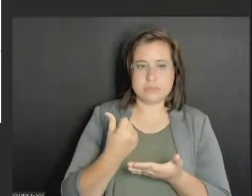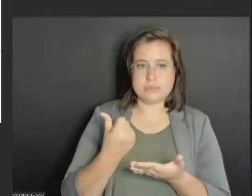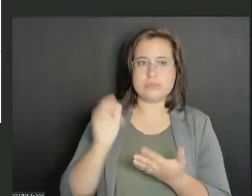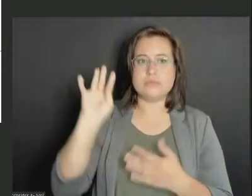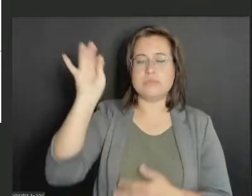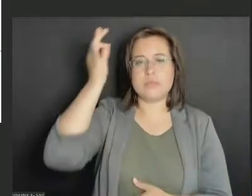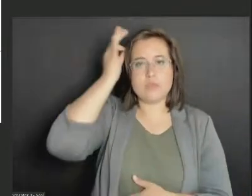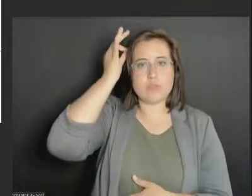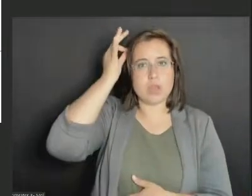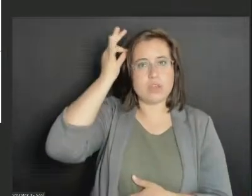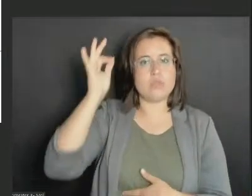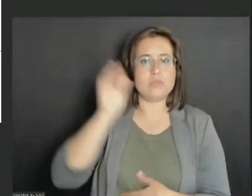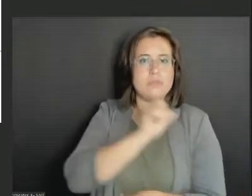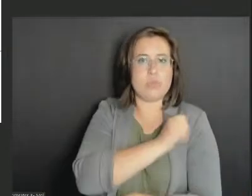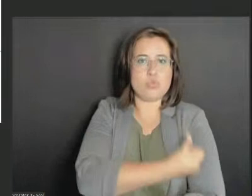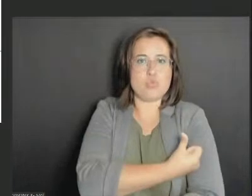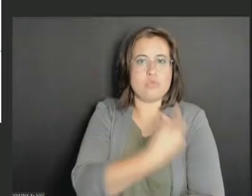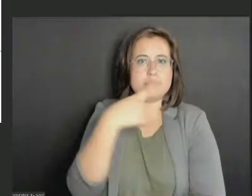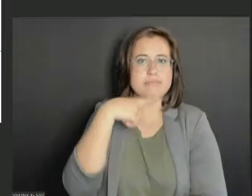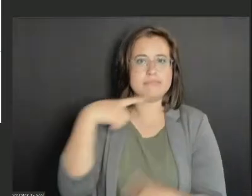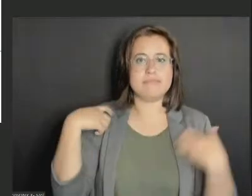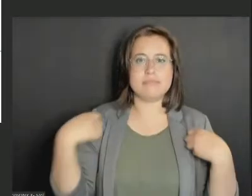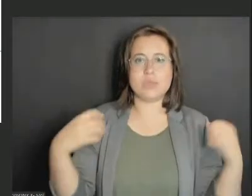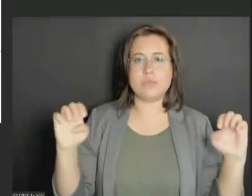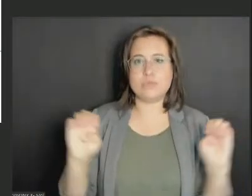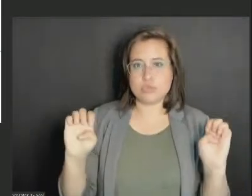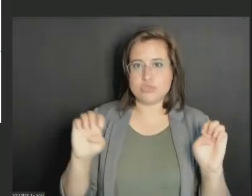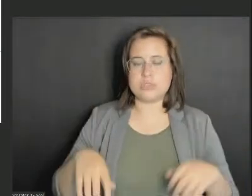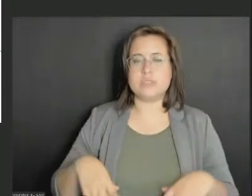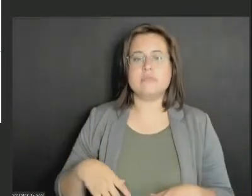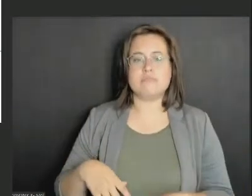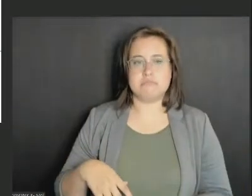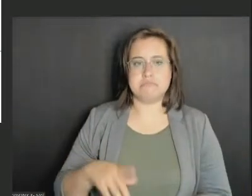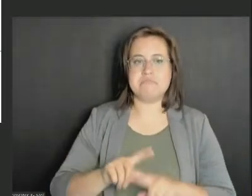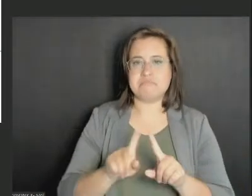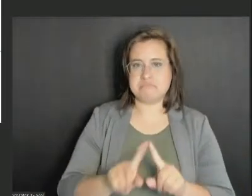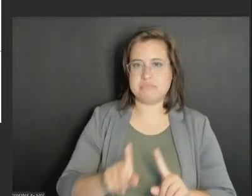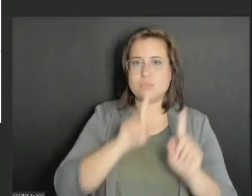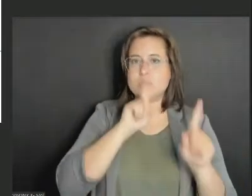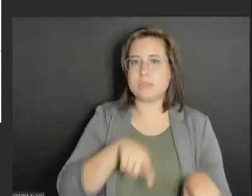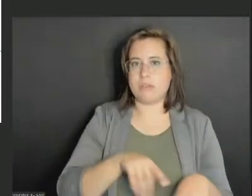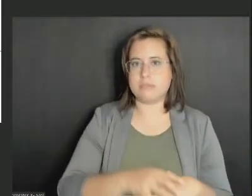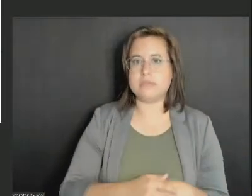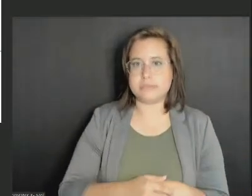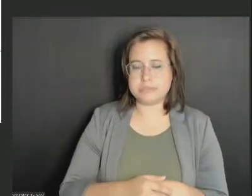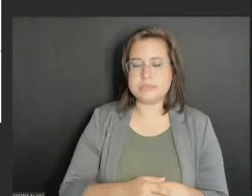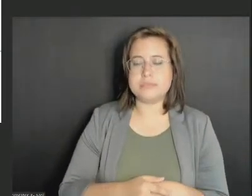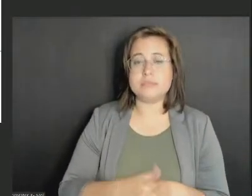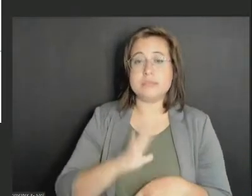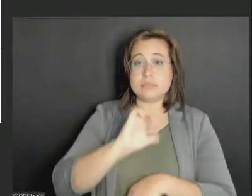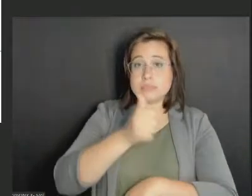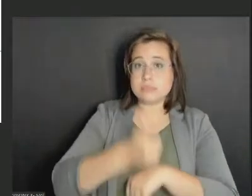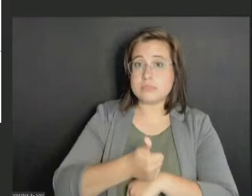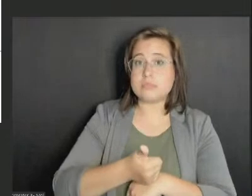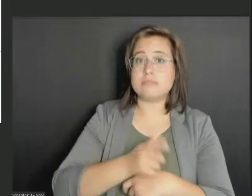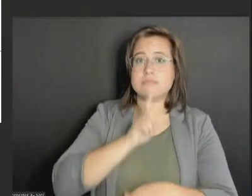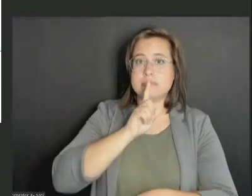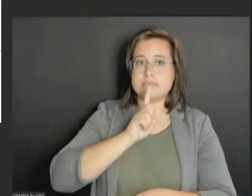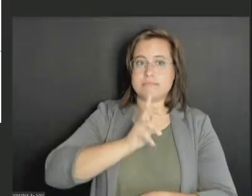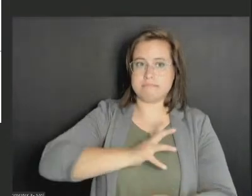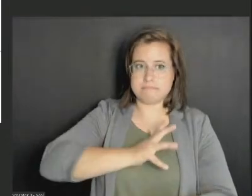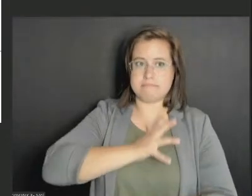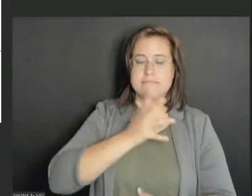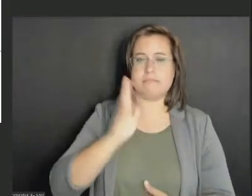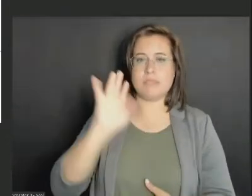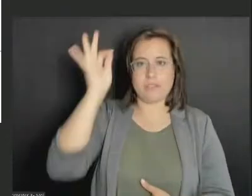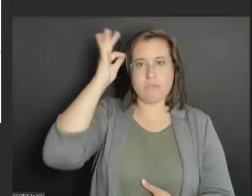authorities for public health emergency, pandemic, and disaster response, and establish a definitive public health federal authority